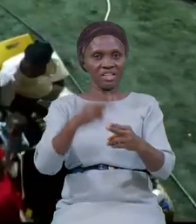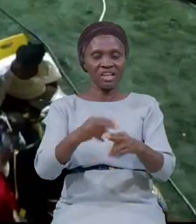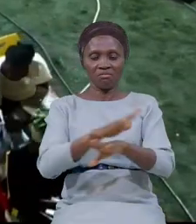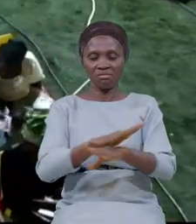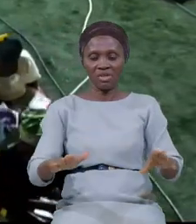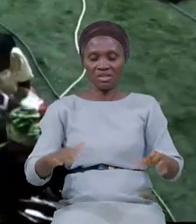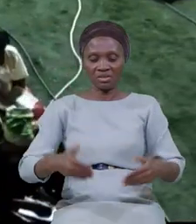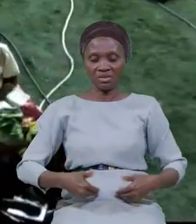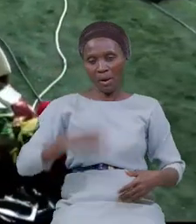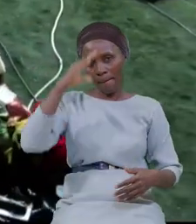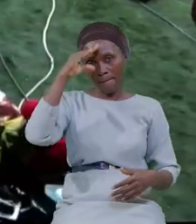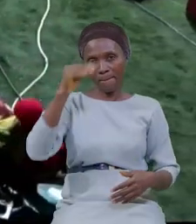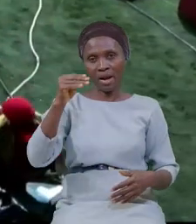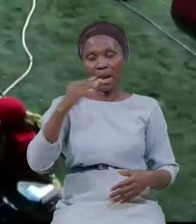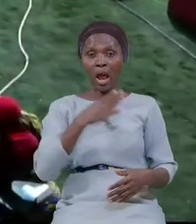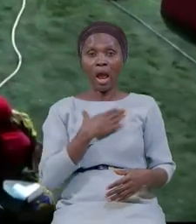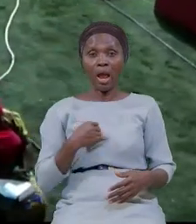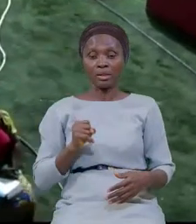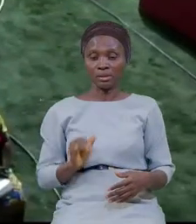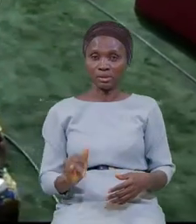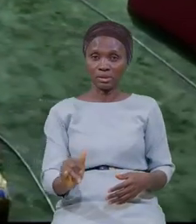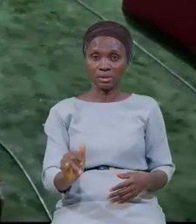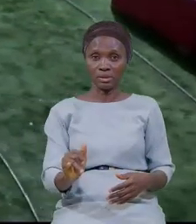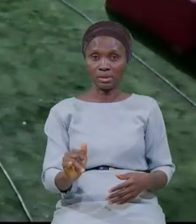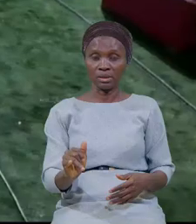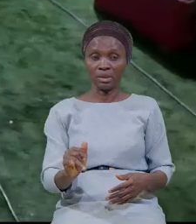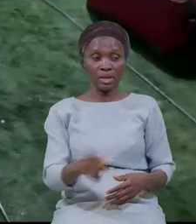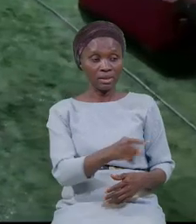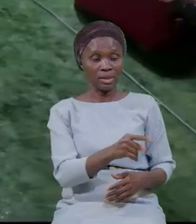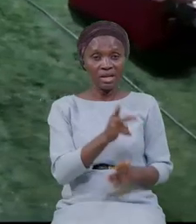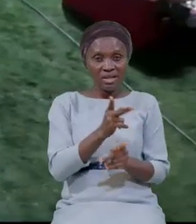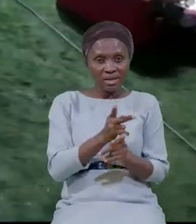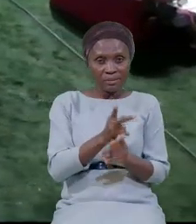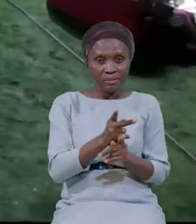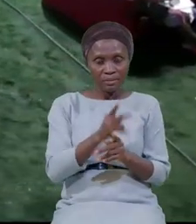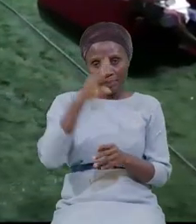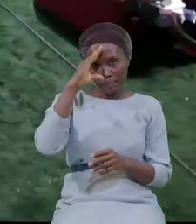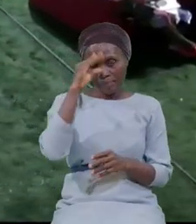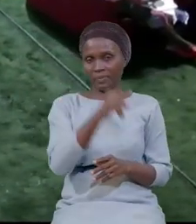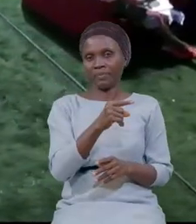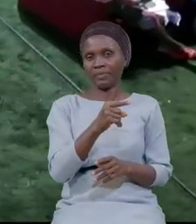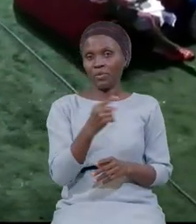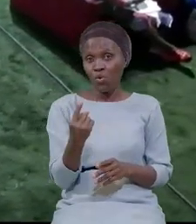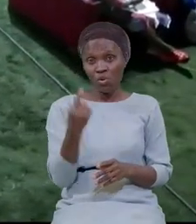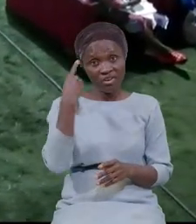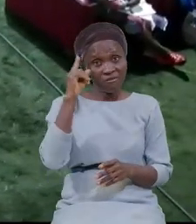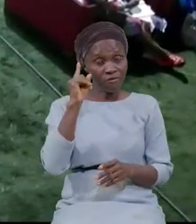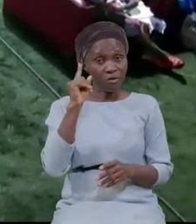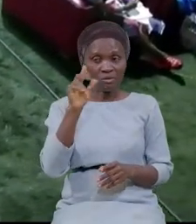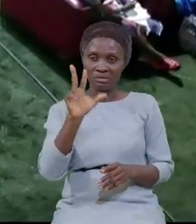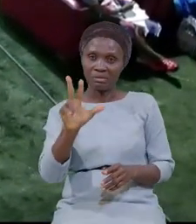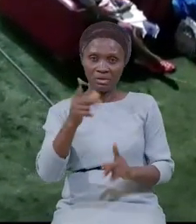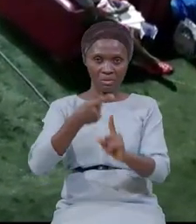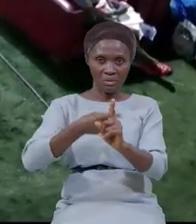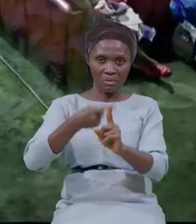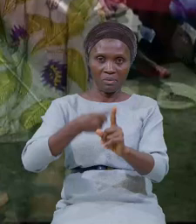young man. And yet, they preserved him only for 3 months. That's all they